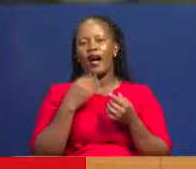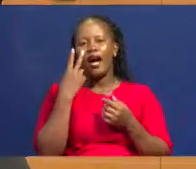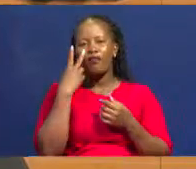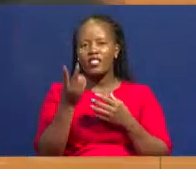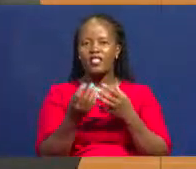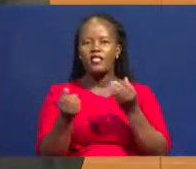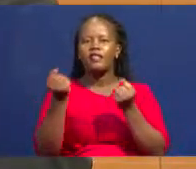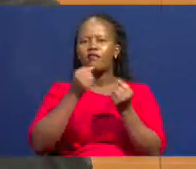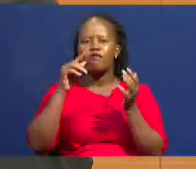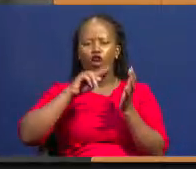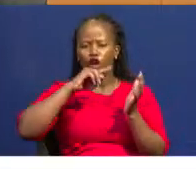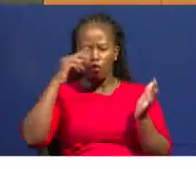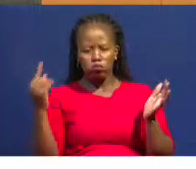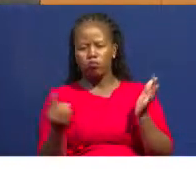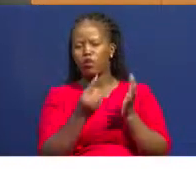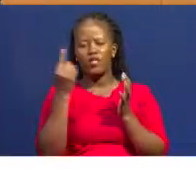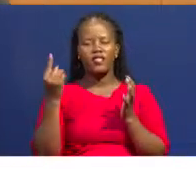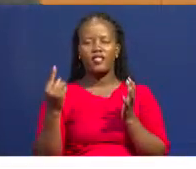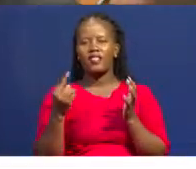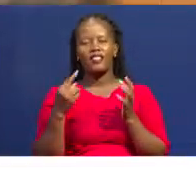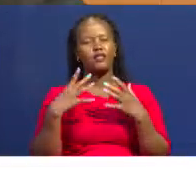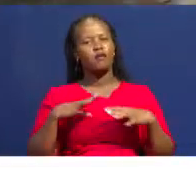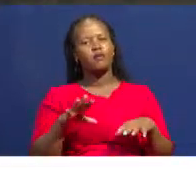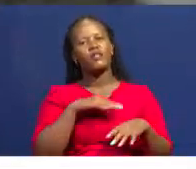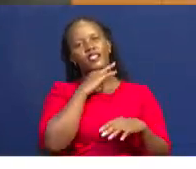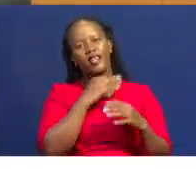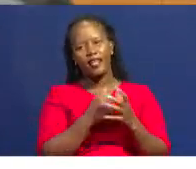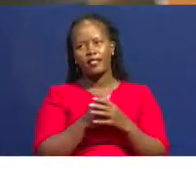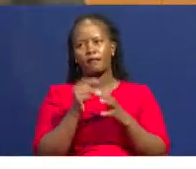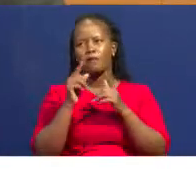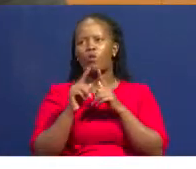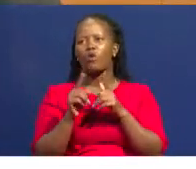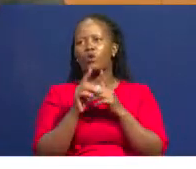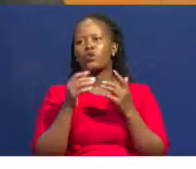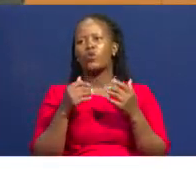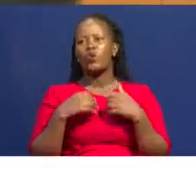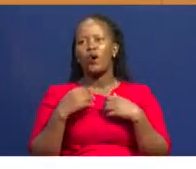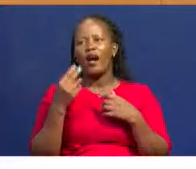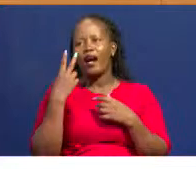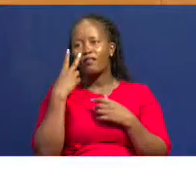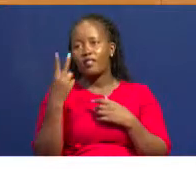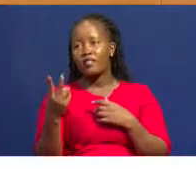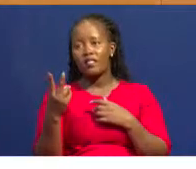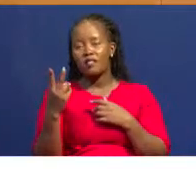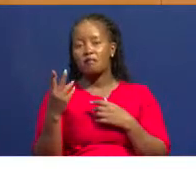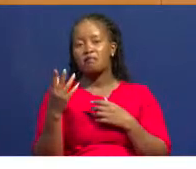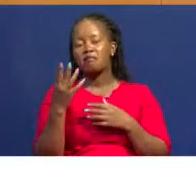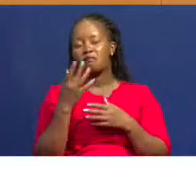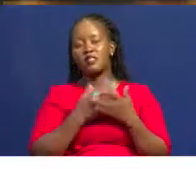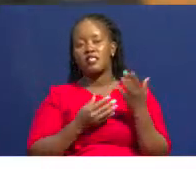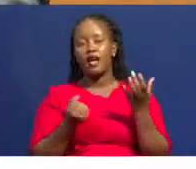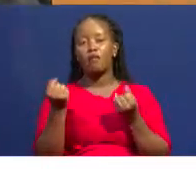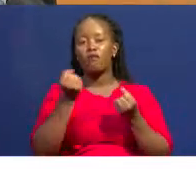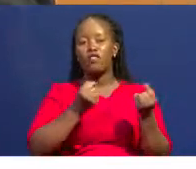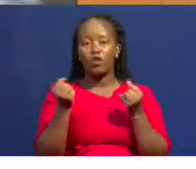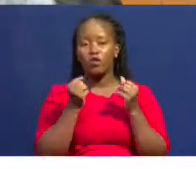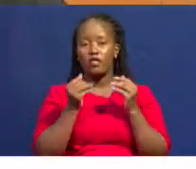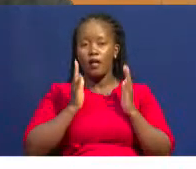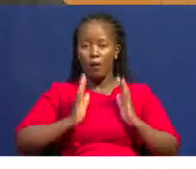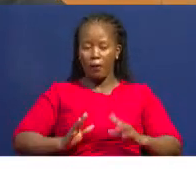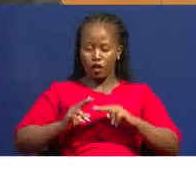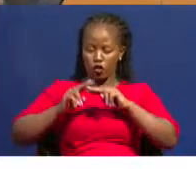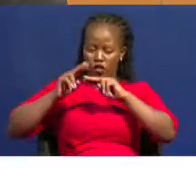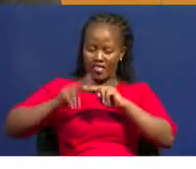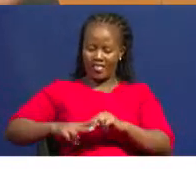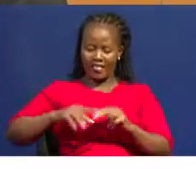have seen an accident whereby somebody seated with a safety belt, are going injured, and he is dead. The safety belt